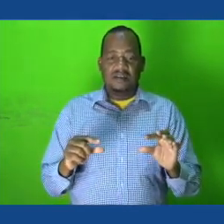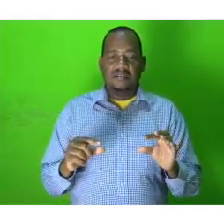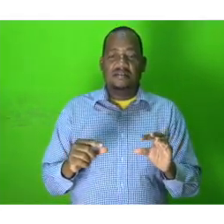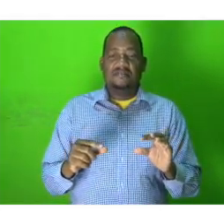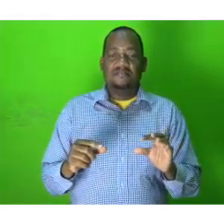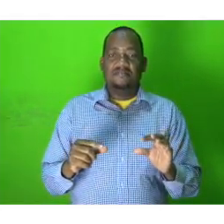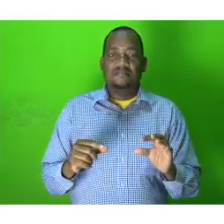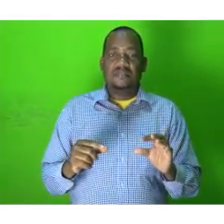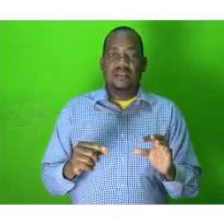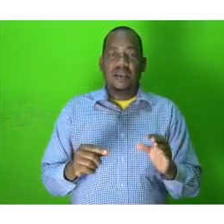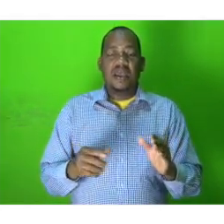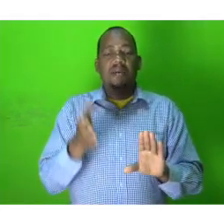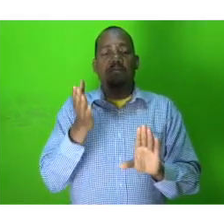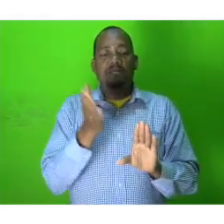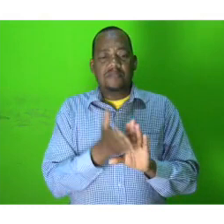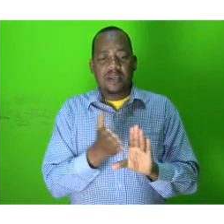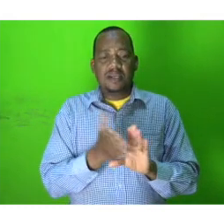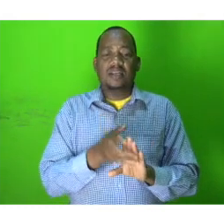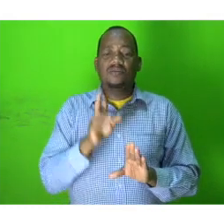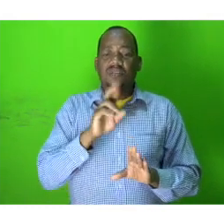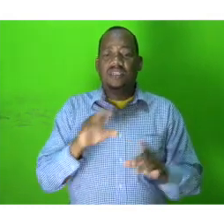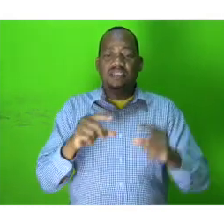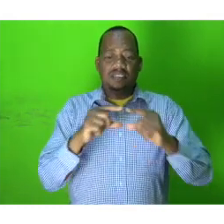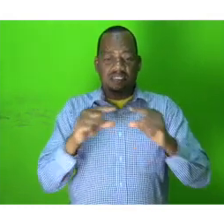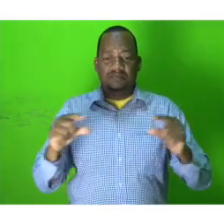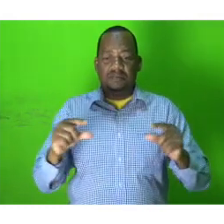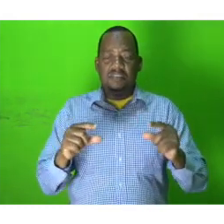A bank reconciliation statement